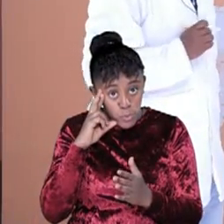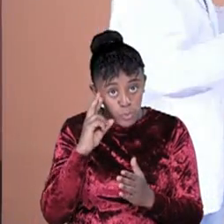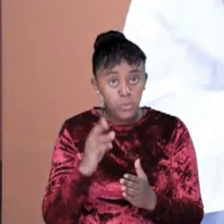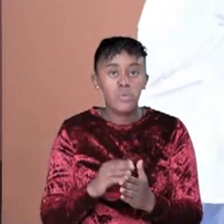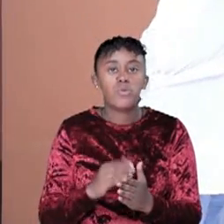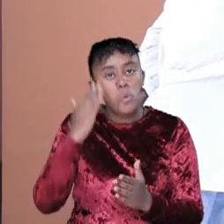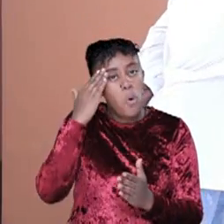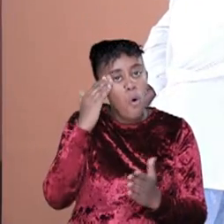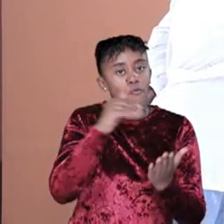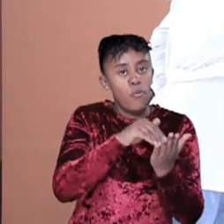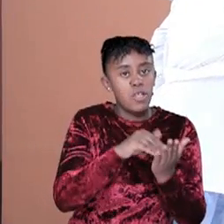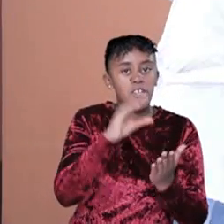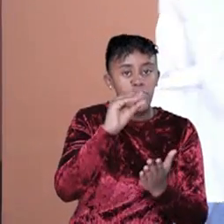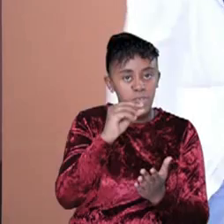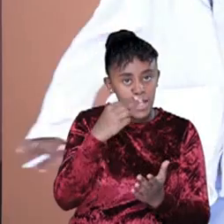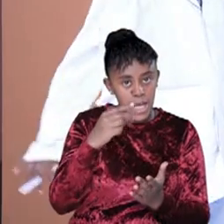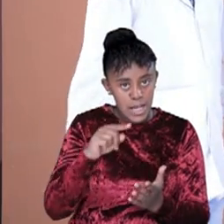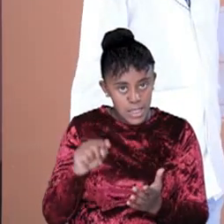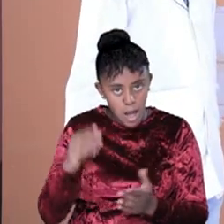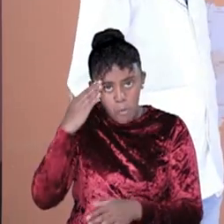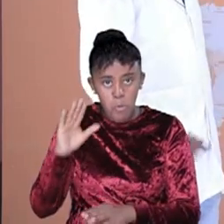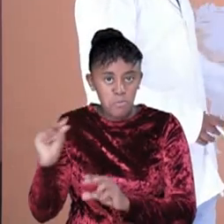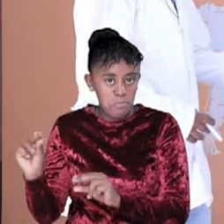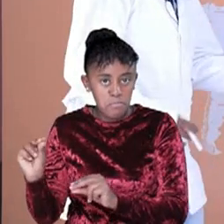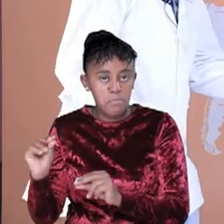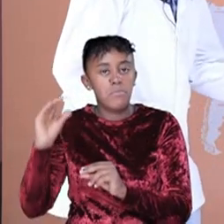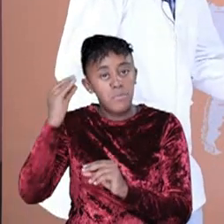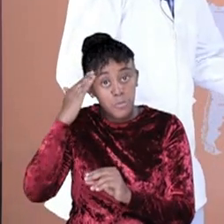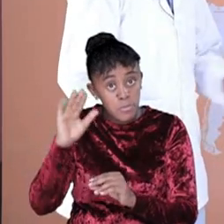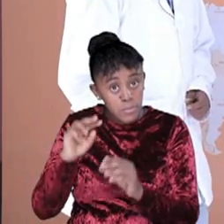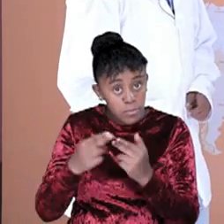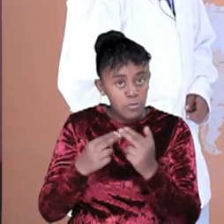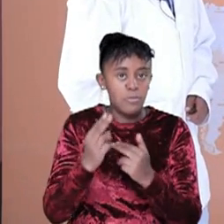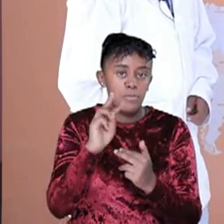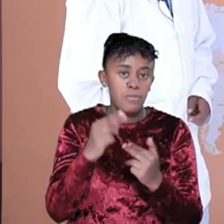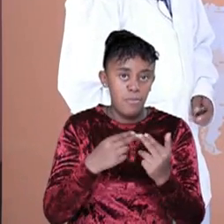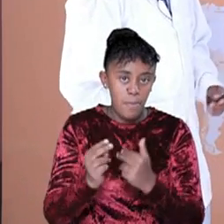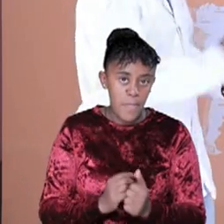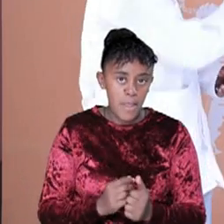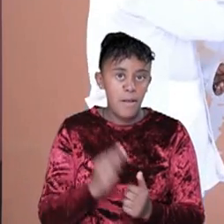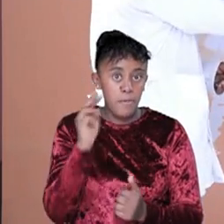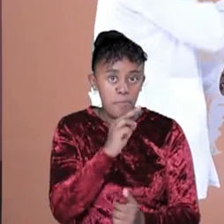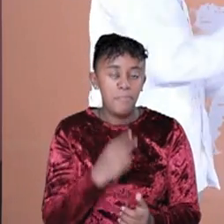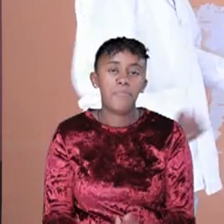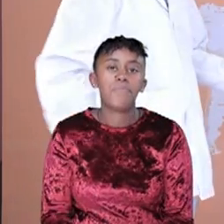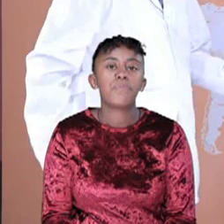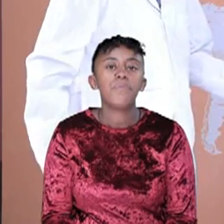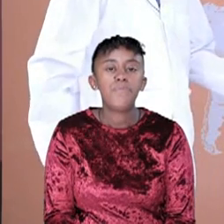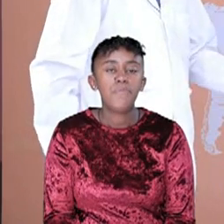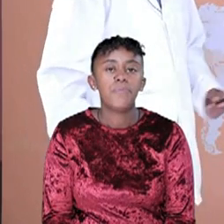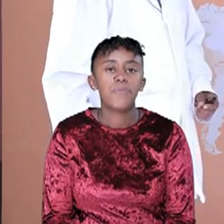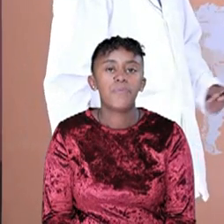50 hertz is what? The known frequency. From this diagram, you can look this. You can see